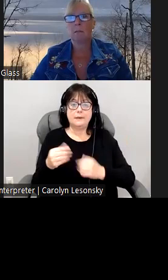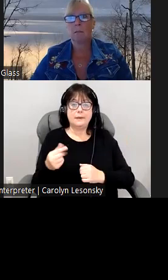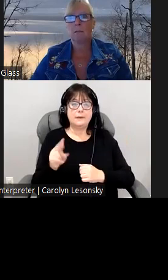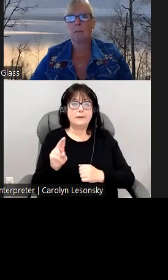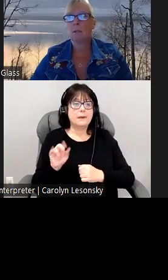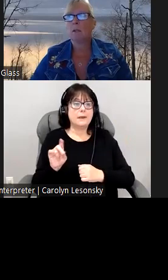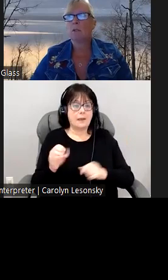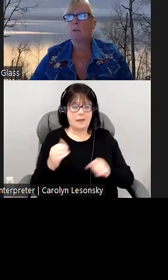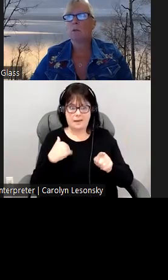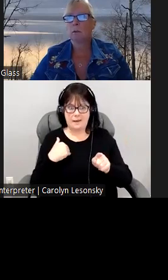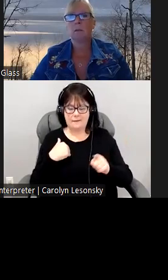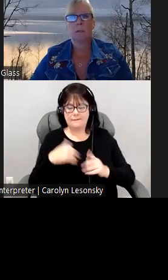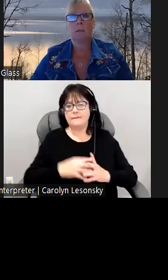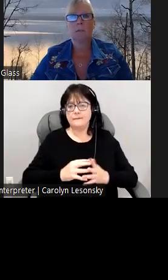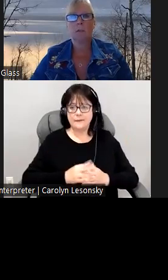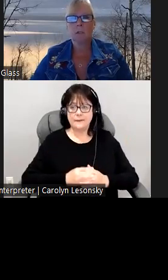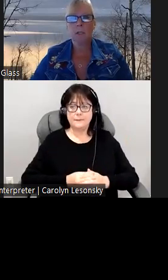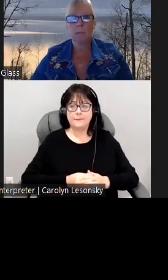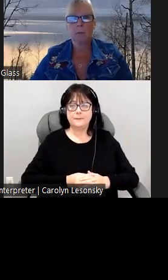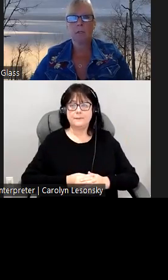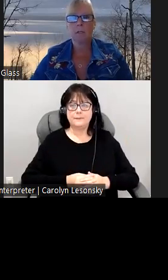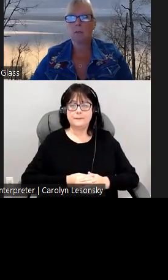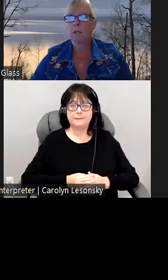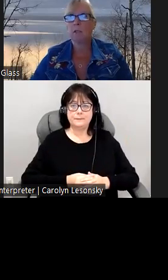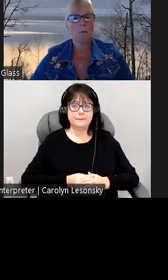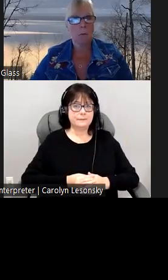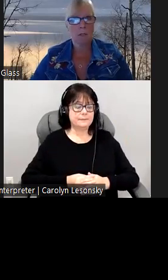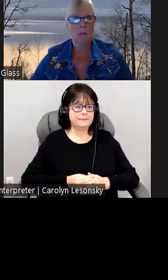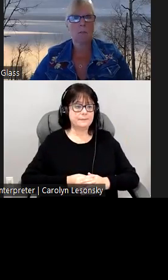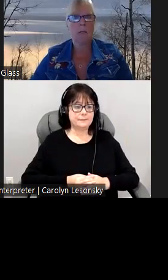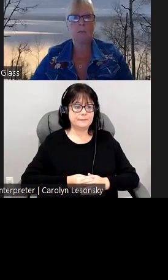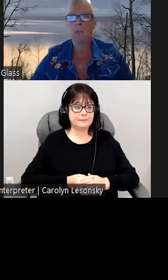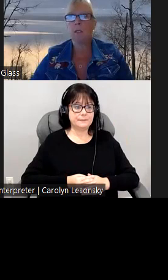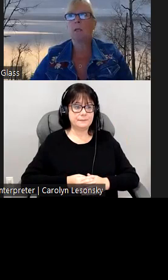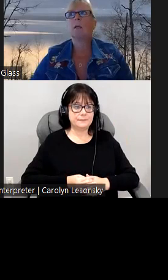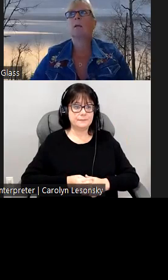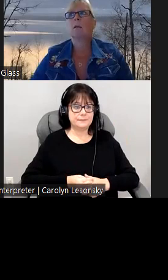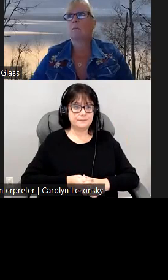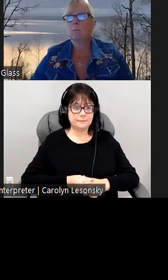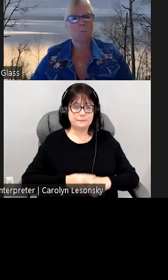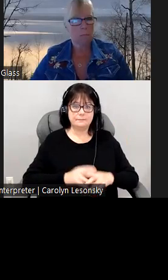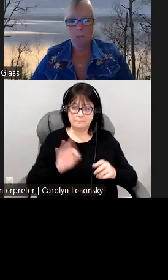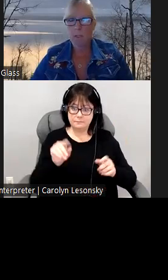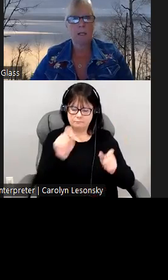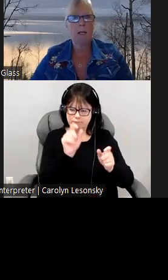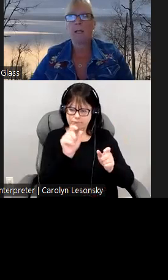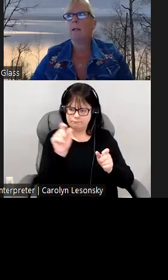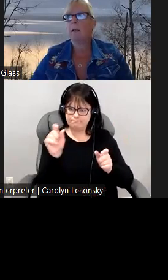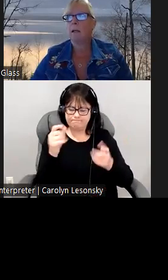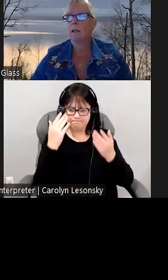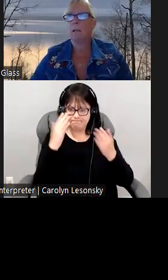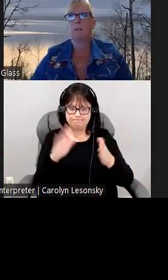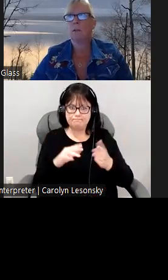mean. So if you're looking at Report 61 and you don't know what the column names mean, look at the